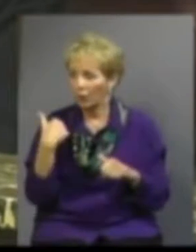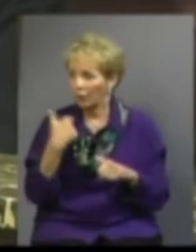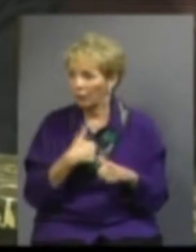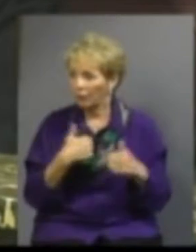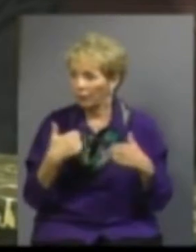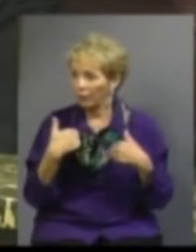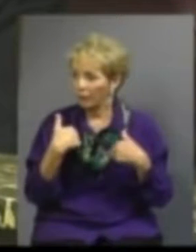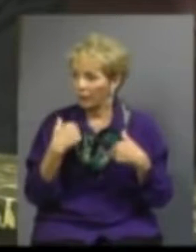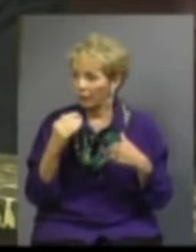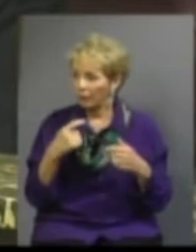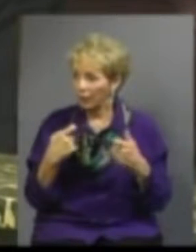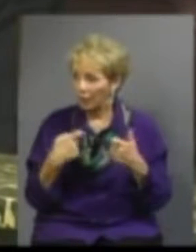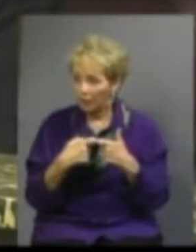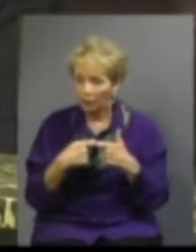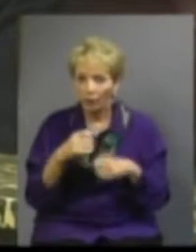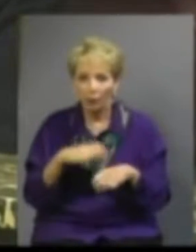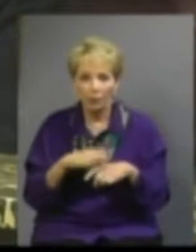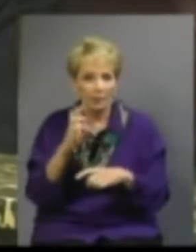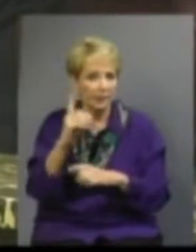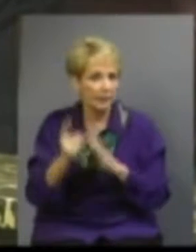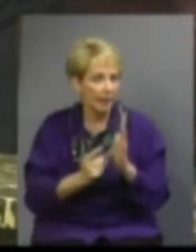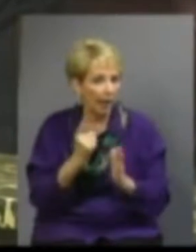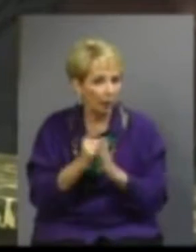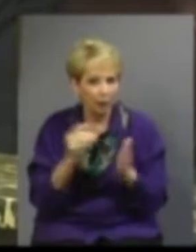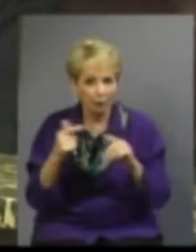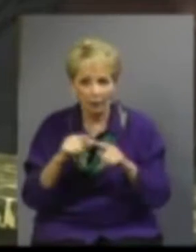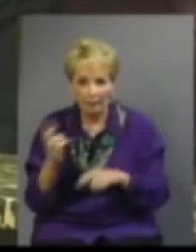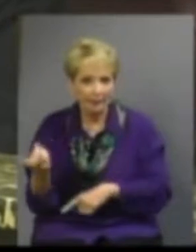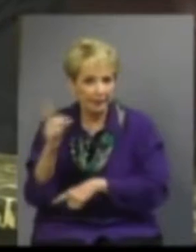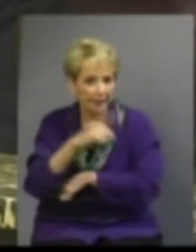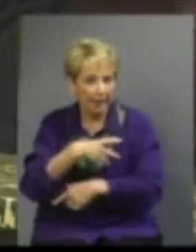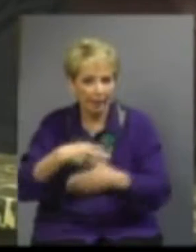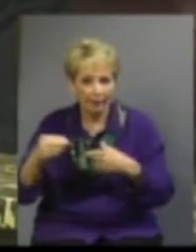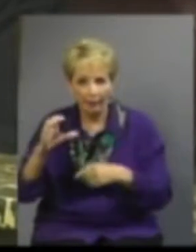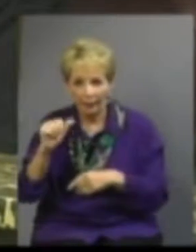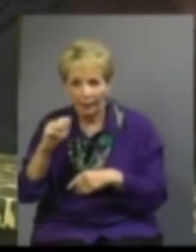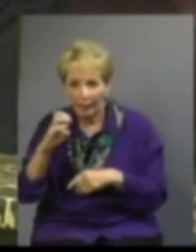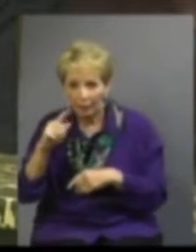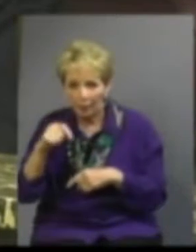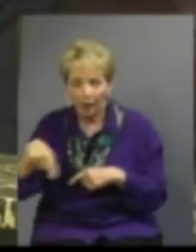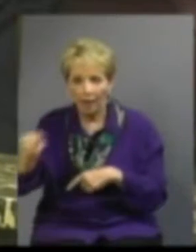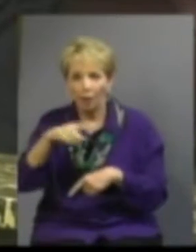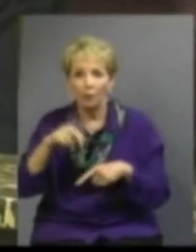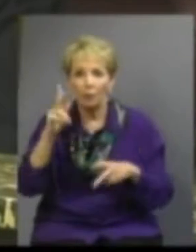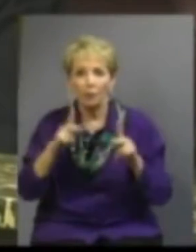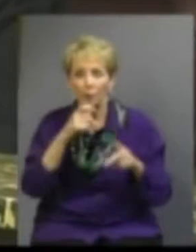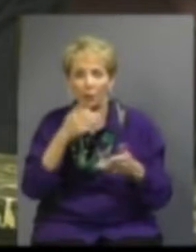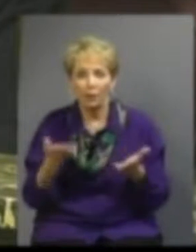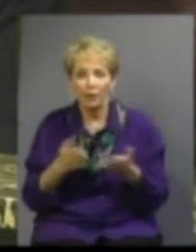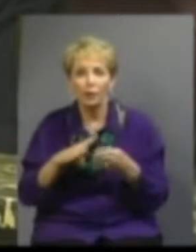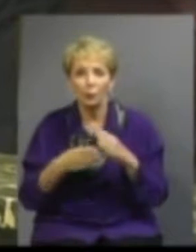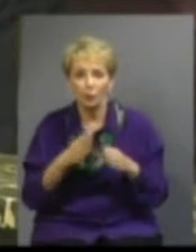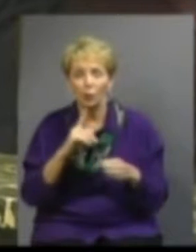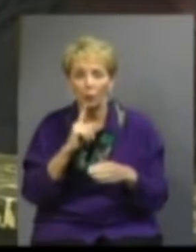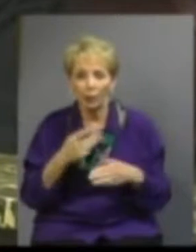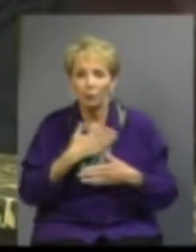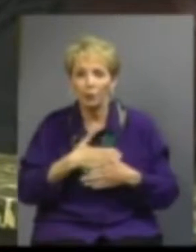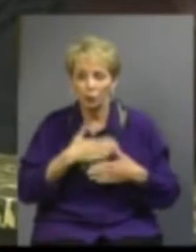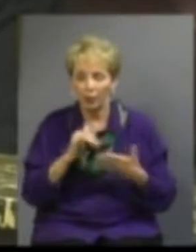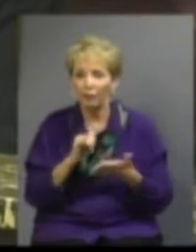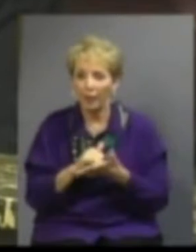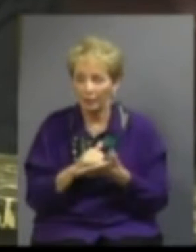got our electricity on in 6 hours compared to 6 days out in Camelot and all. People in this community really appreciate